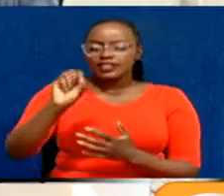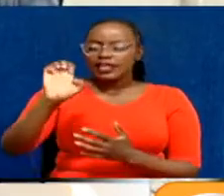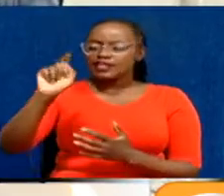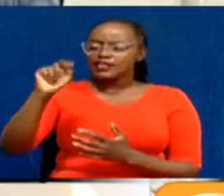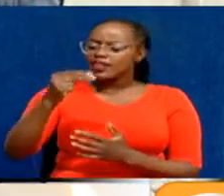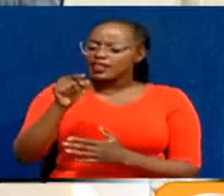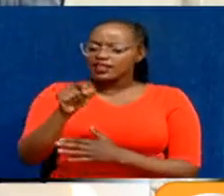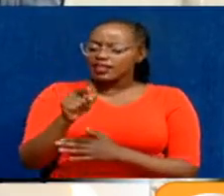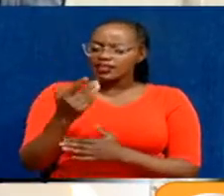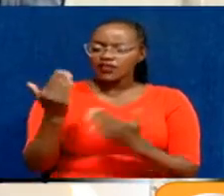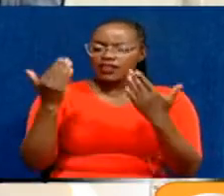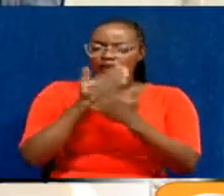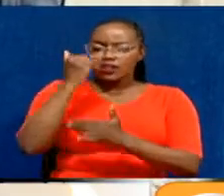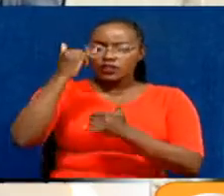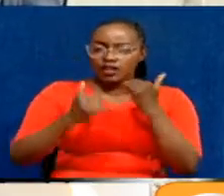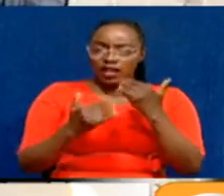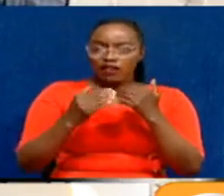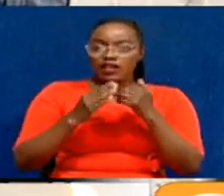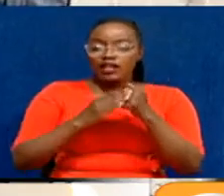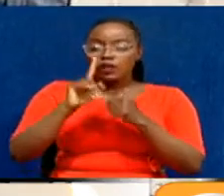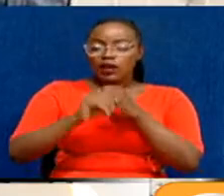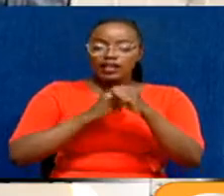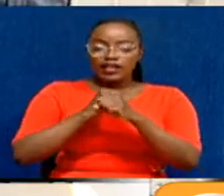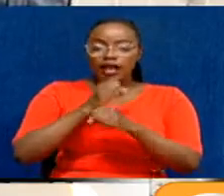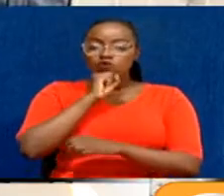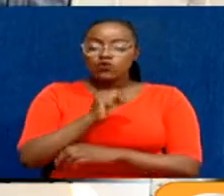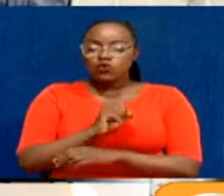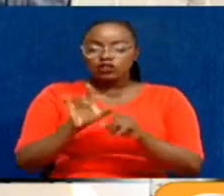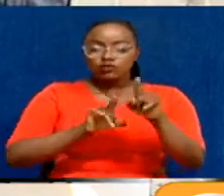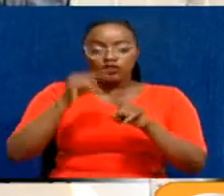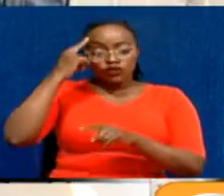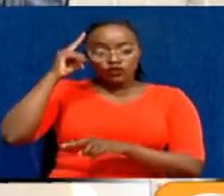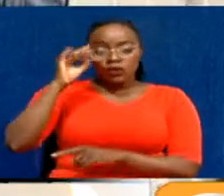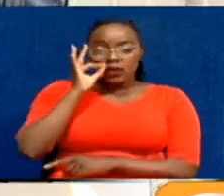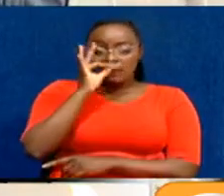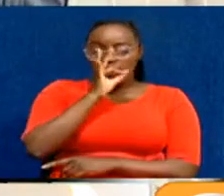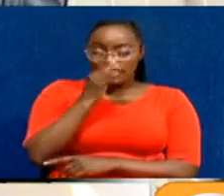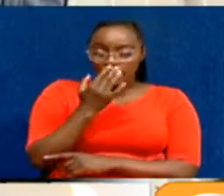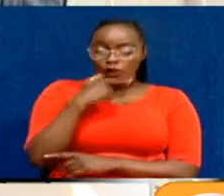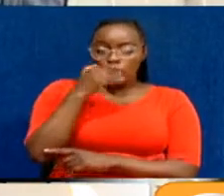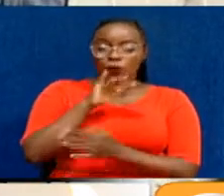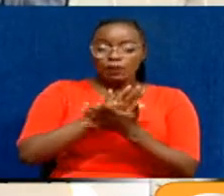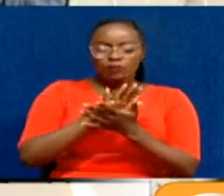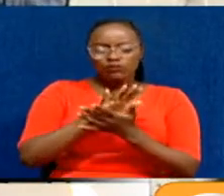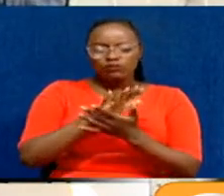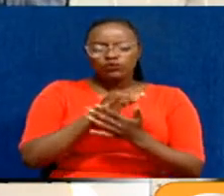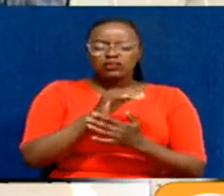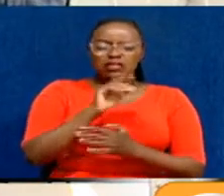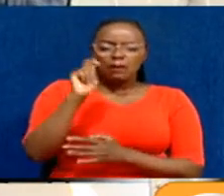quickly, it will be the end of a 91-year journey of the late retired President Mwai Kibaki, who served as a president